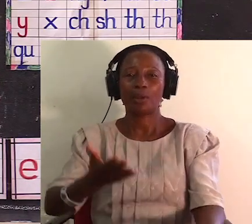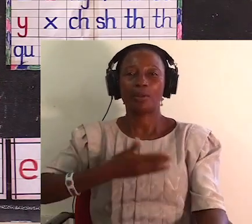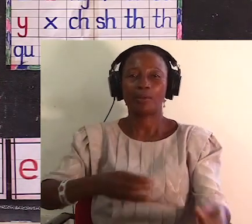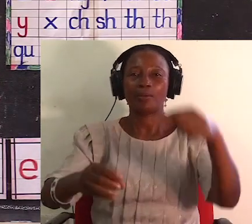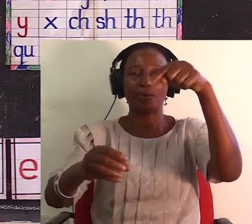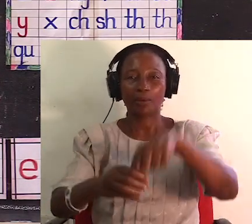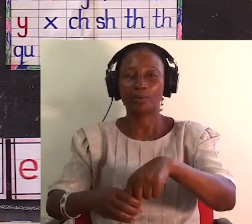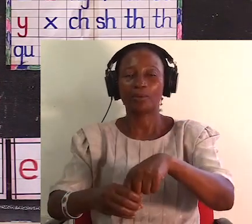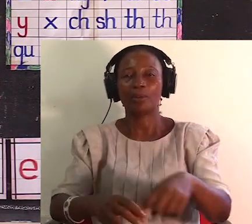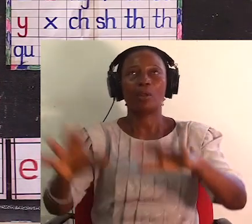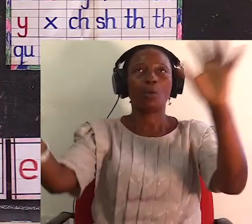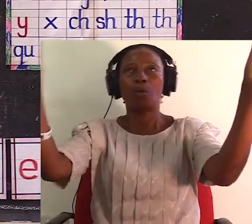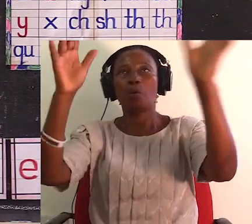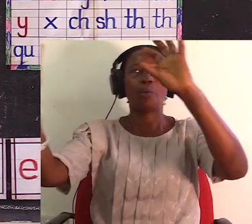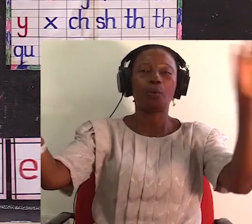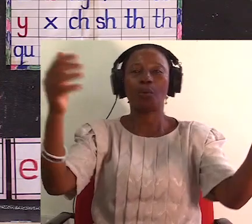Again.